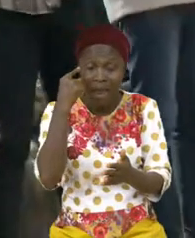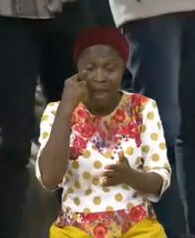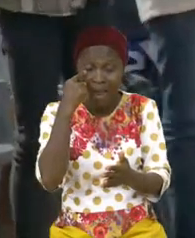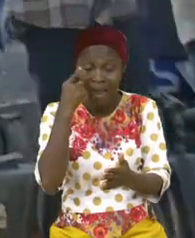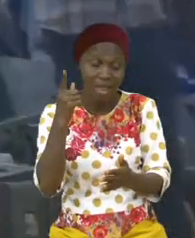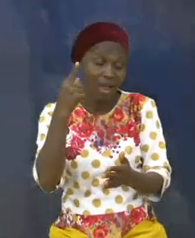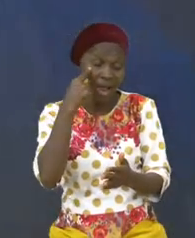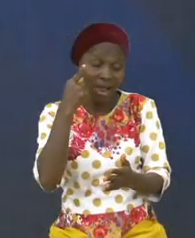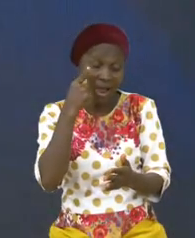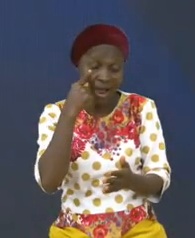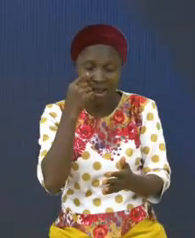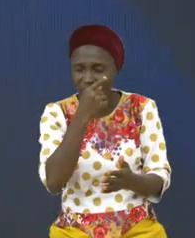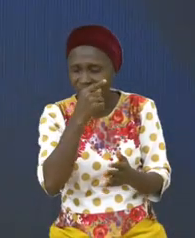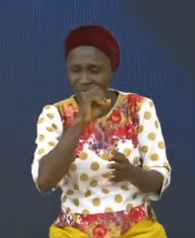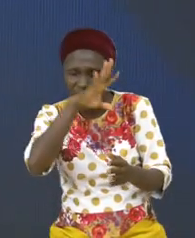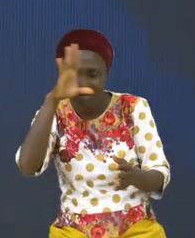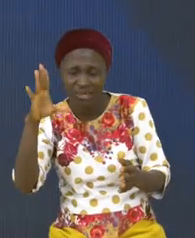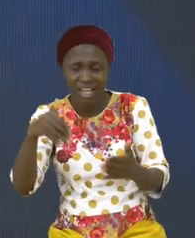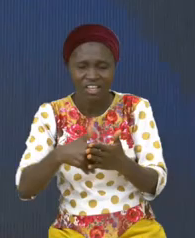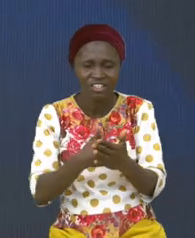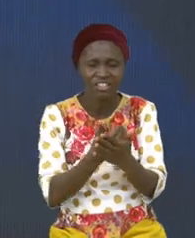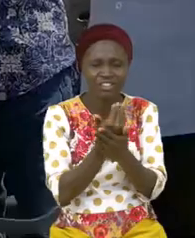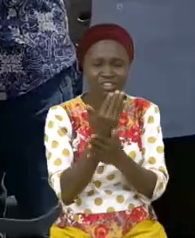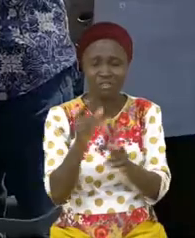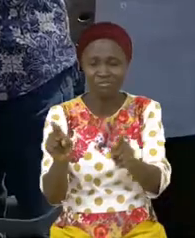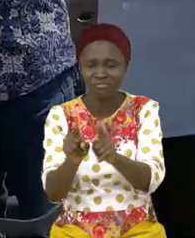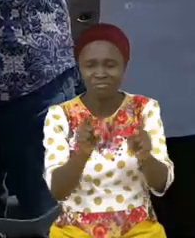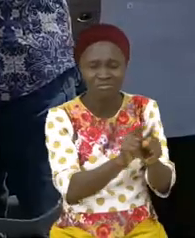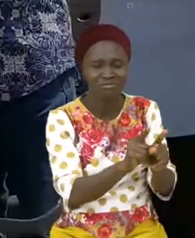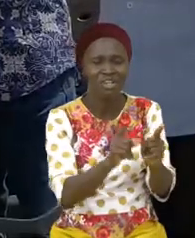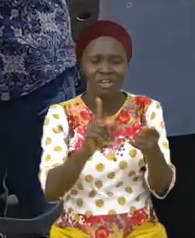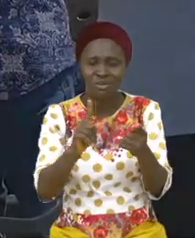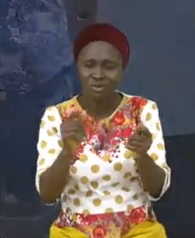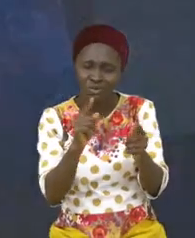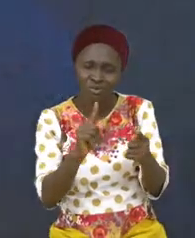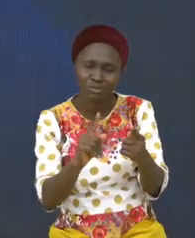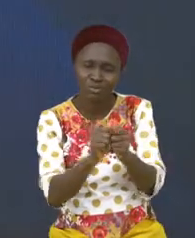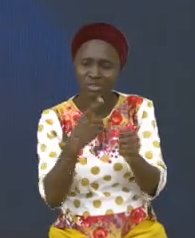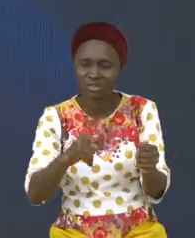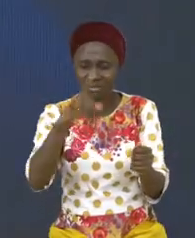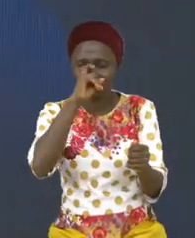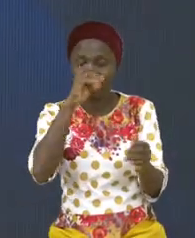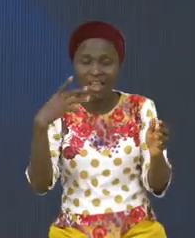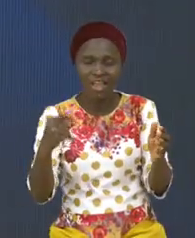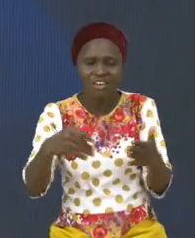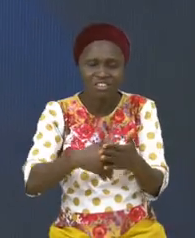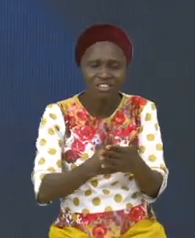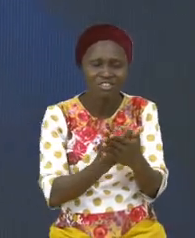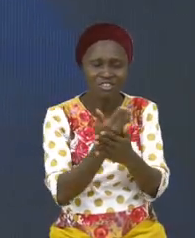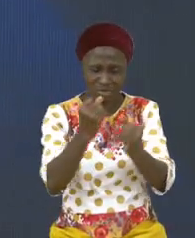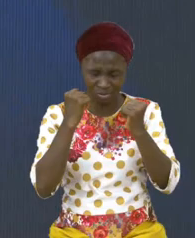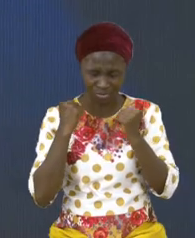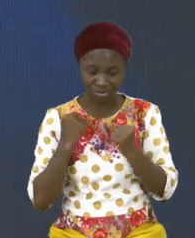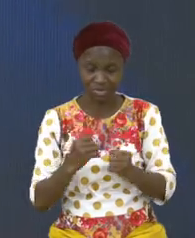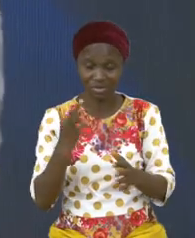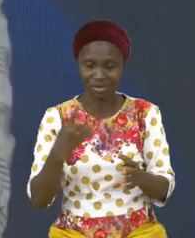a new semblance to the eagle, a new strength of the eagle. You are